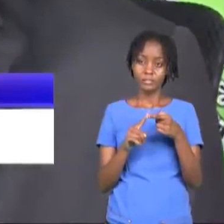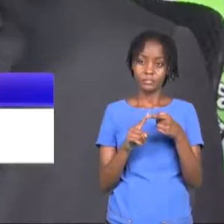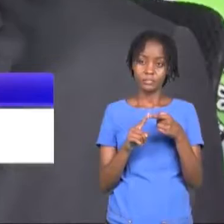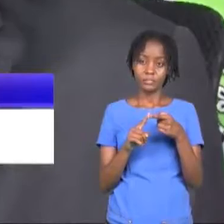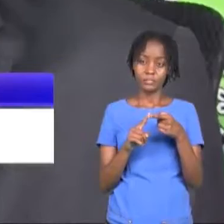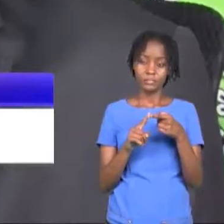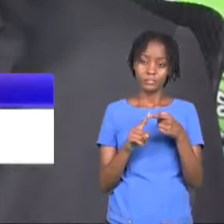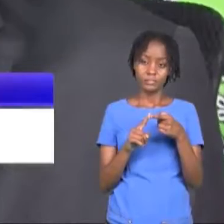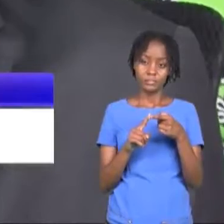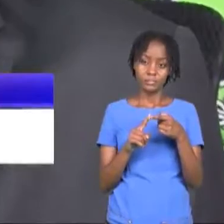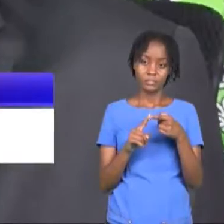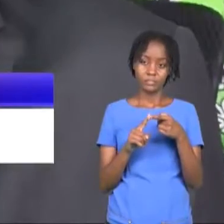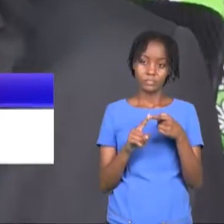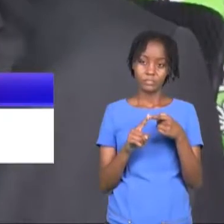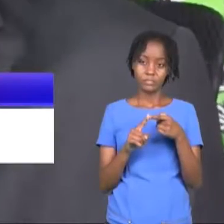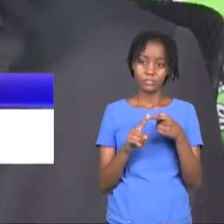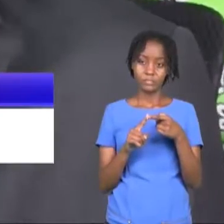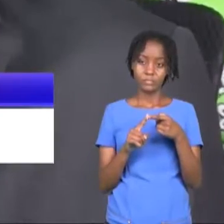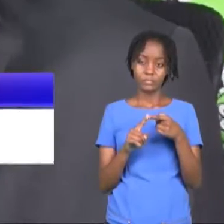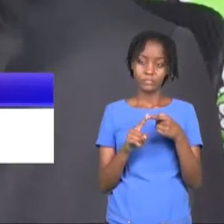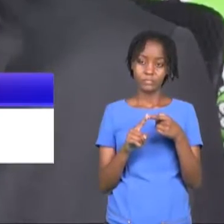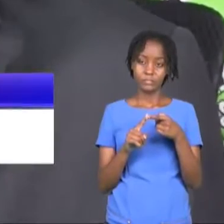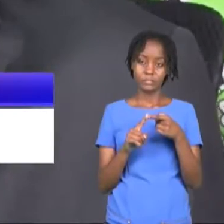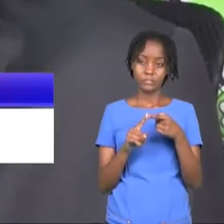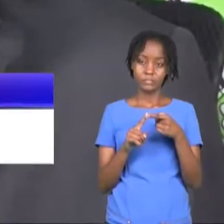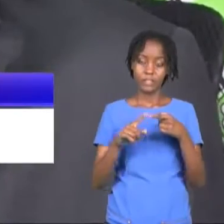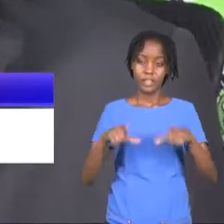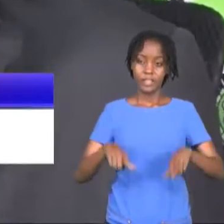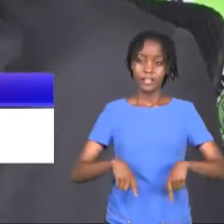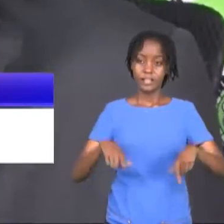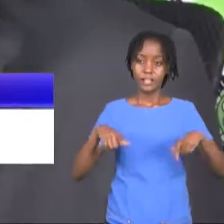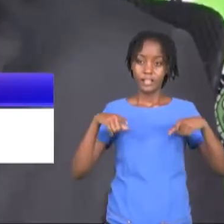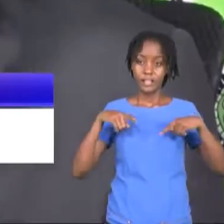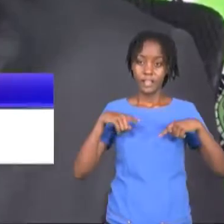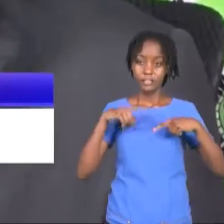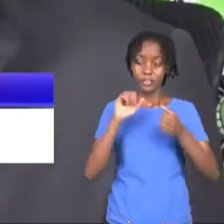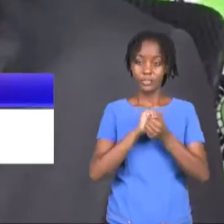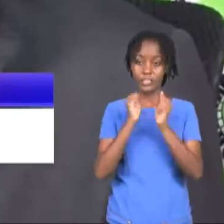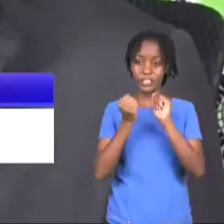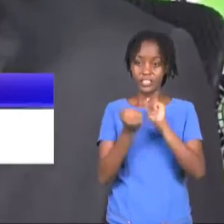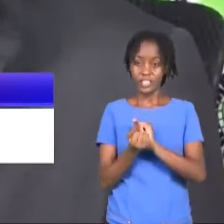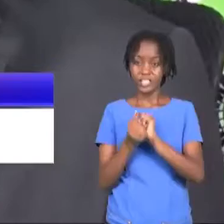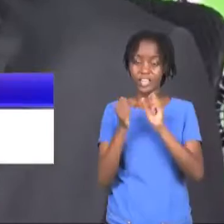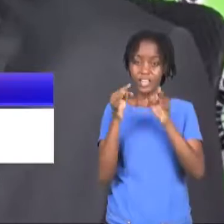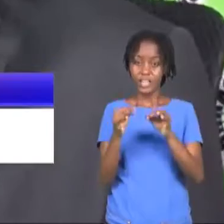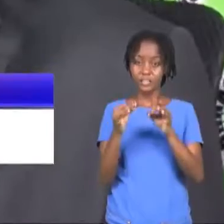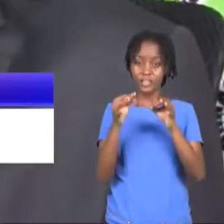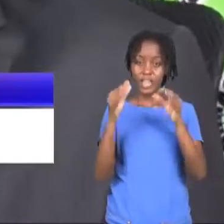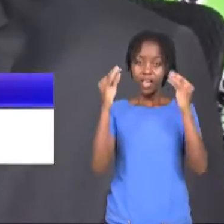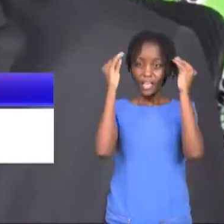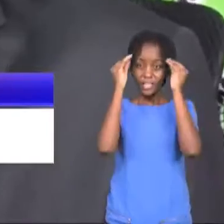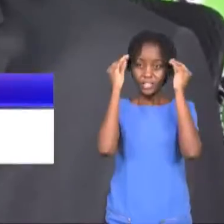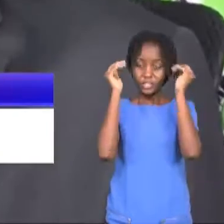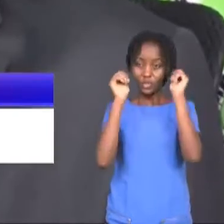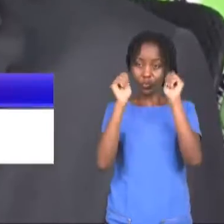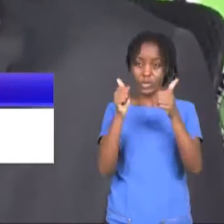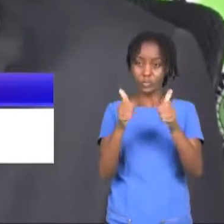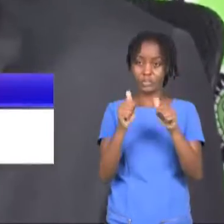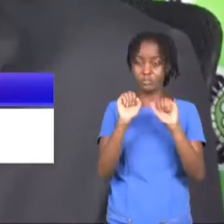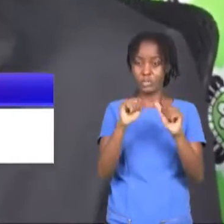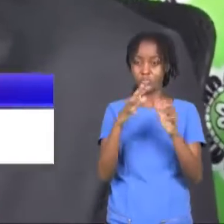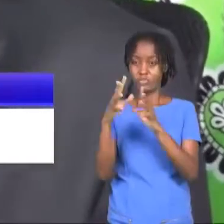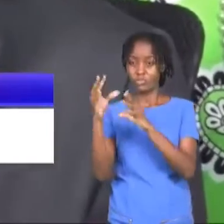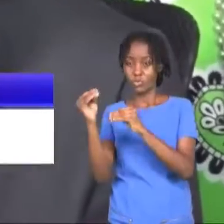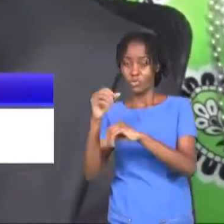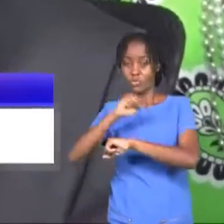lives and livelihoods are only transformed when citizens are educated. They can go to school, they can tackle